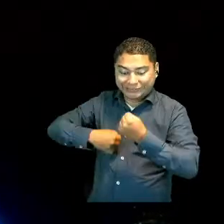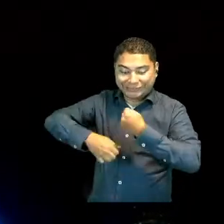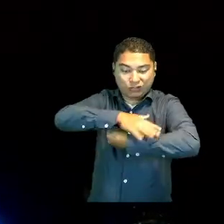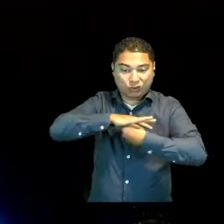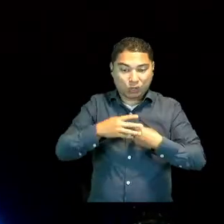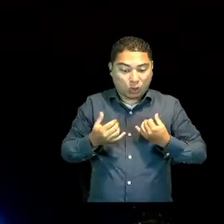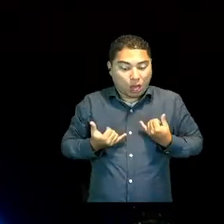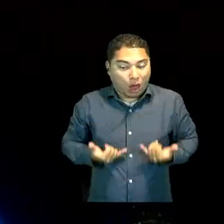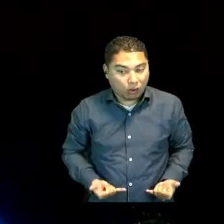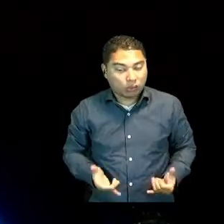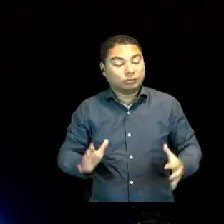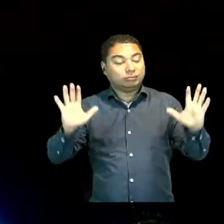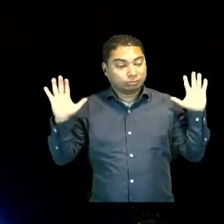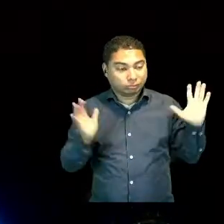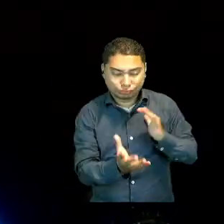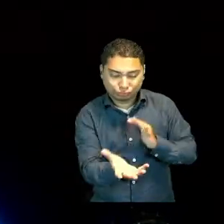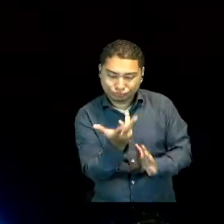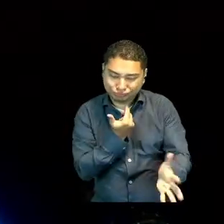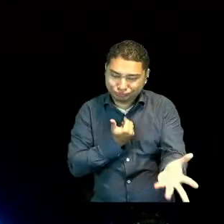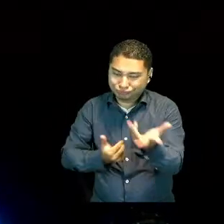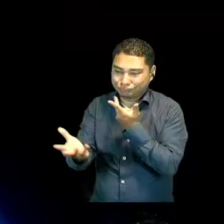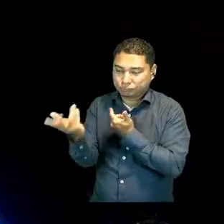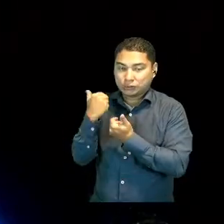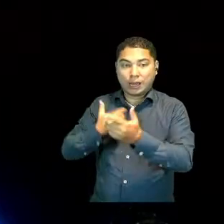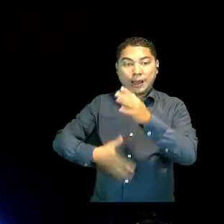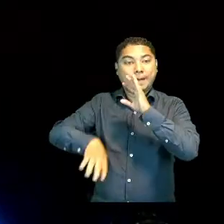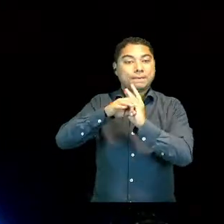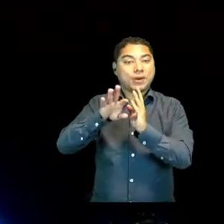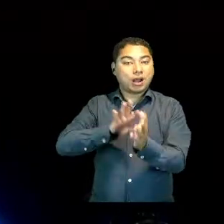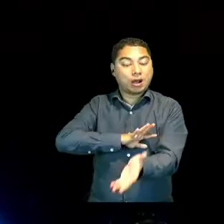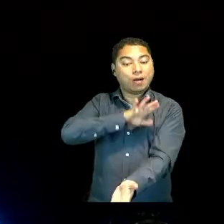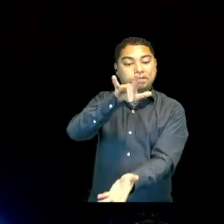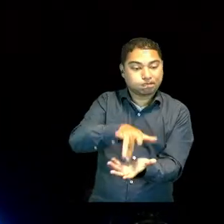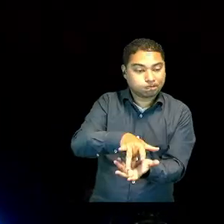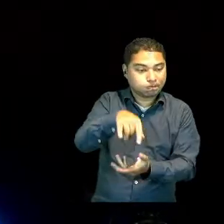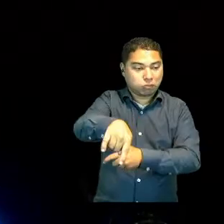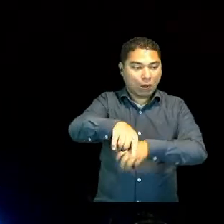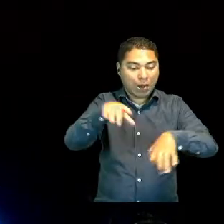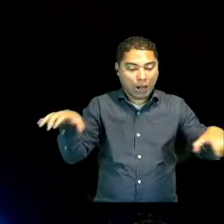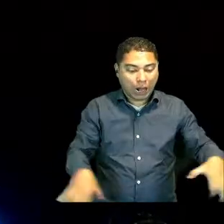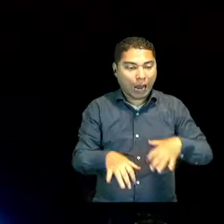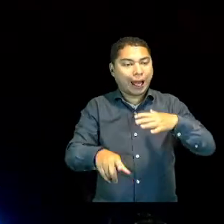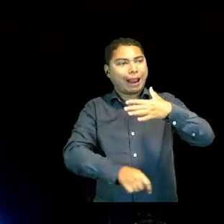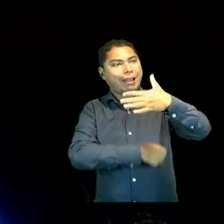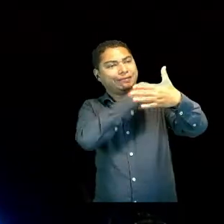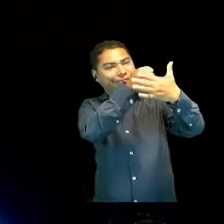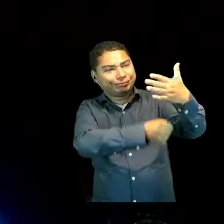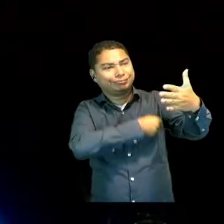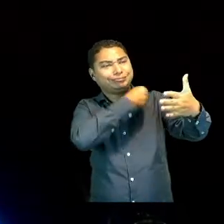to engage in anti-racist activism, as